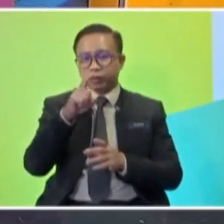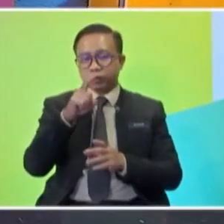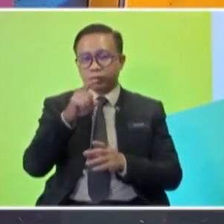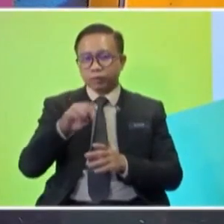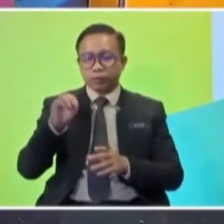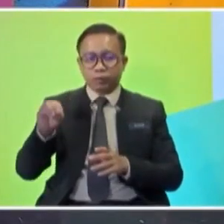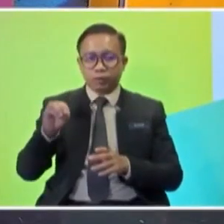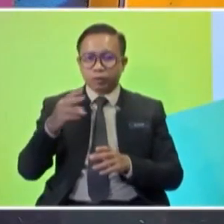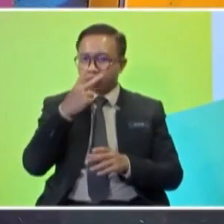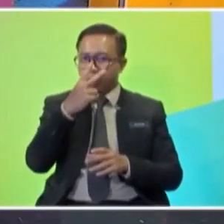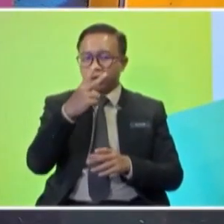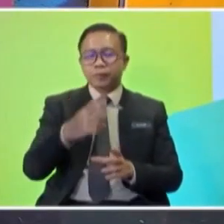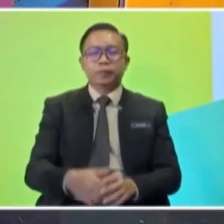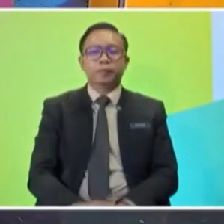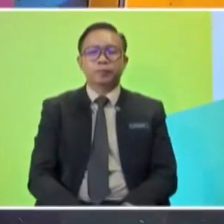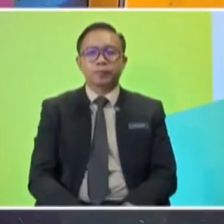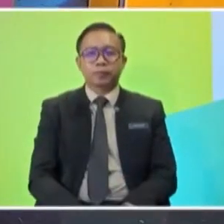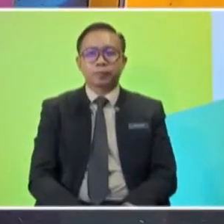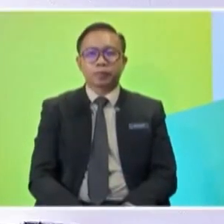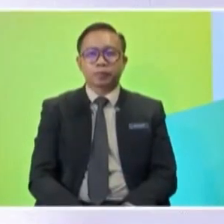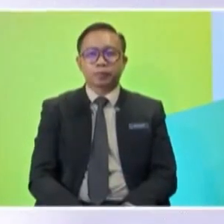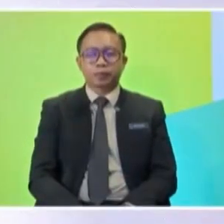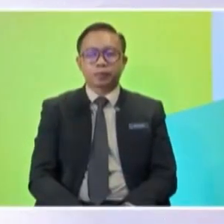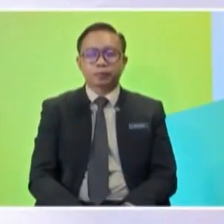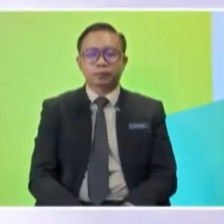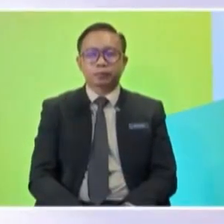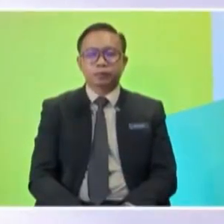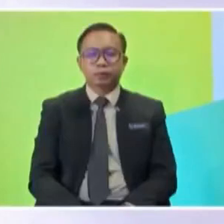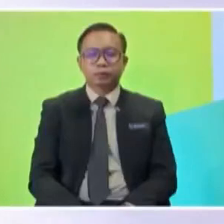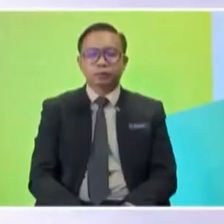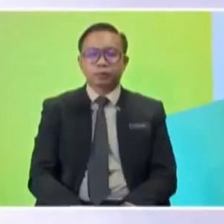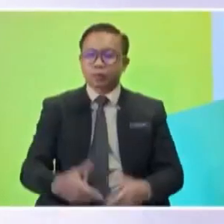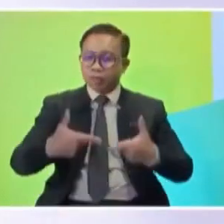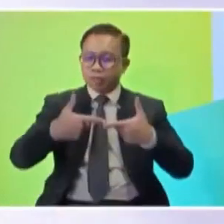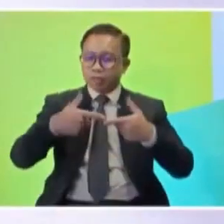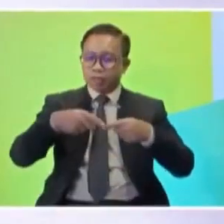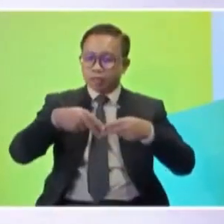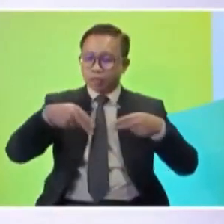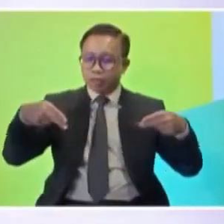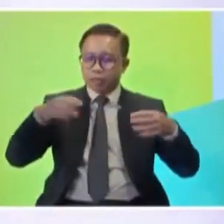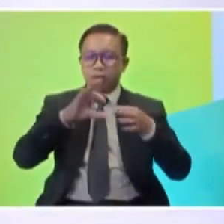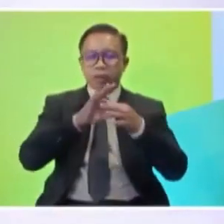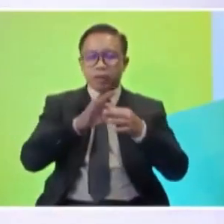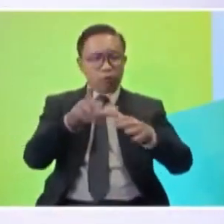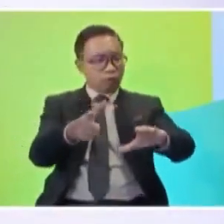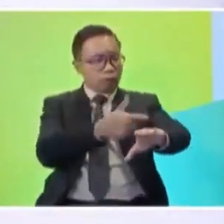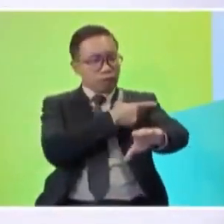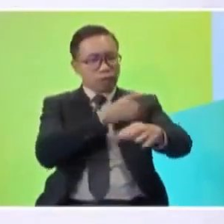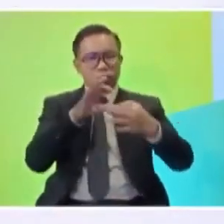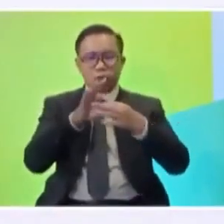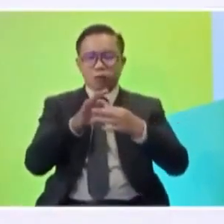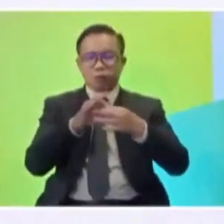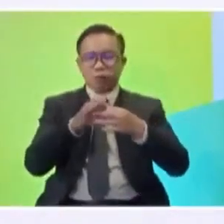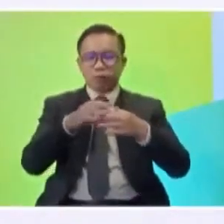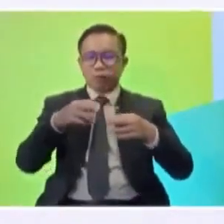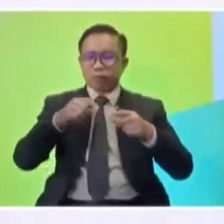look. Okay. All right. So this is the length of the ribbon. All right. Okay, now you can take the